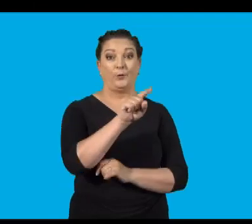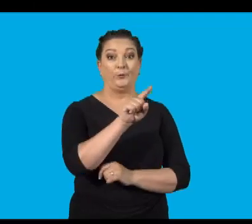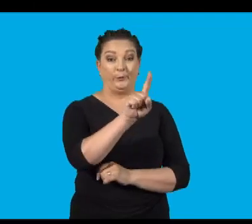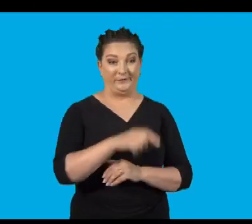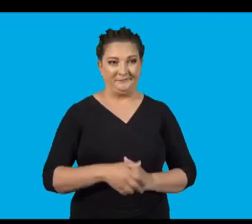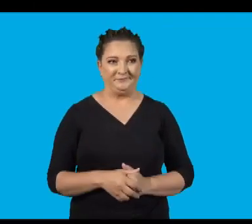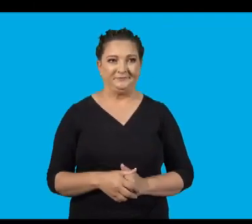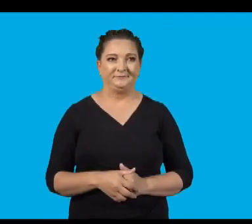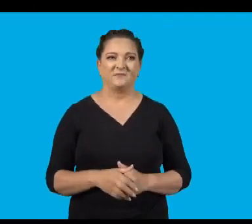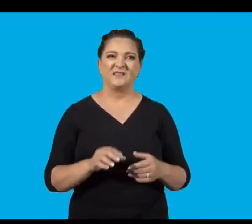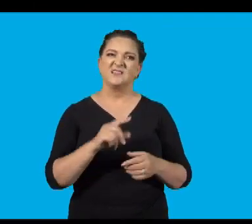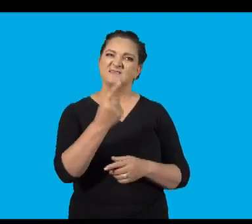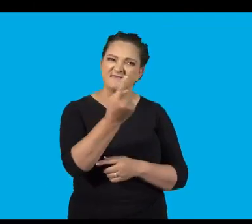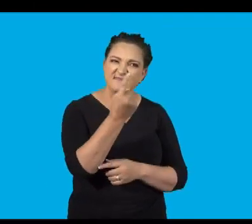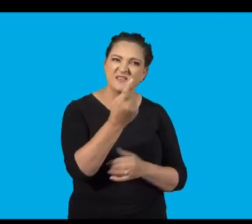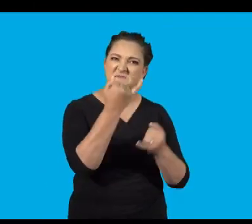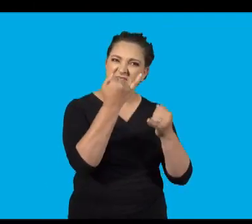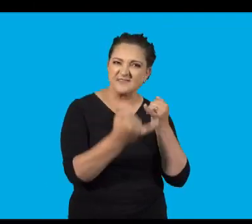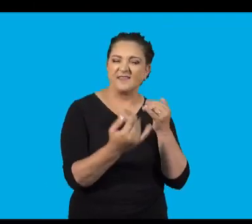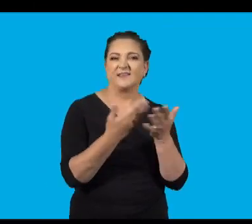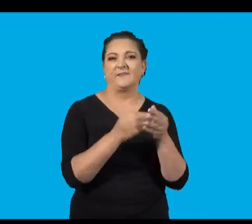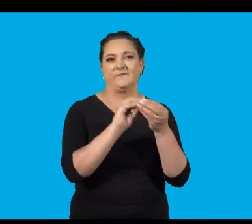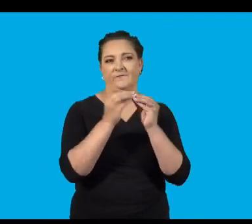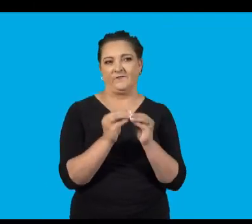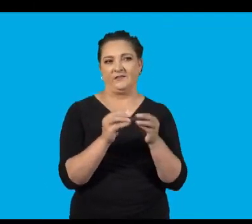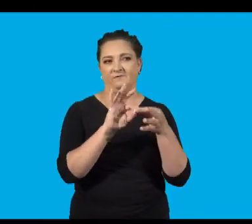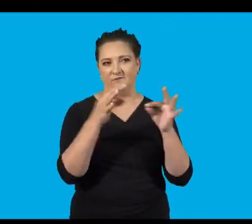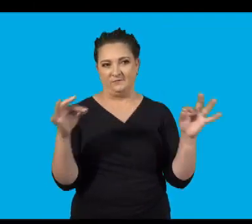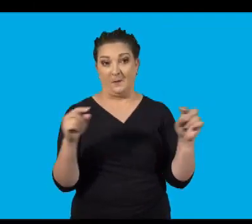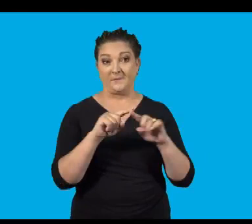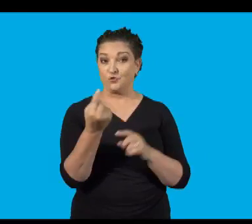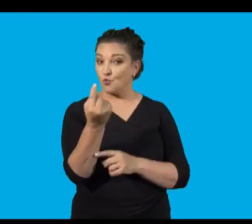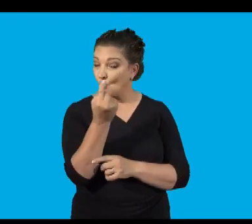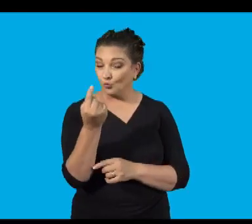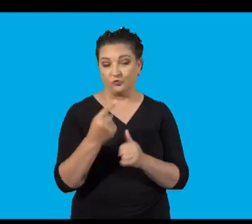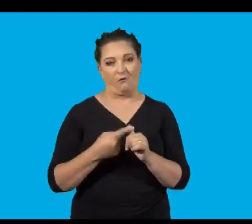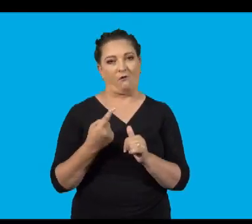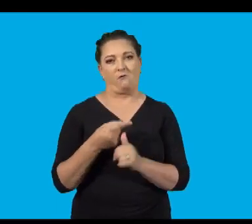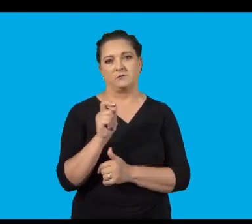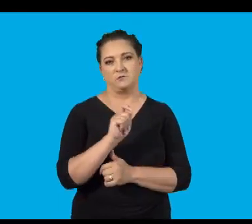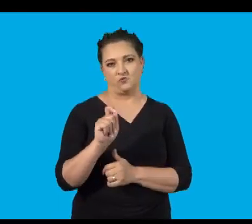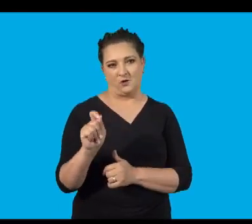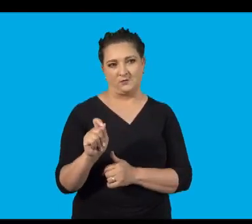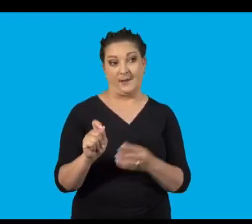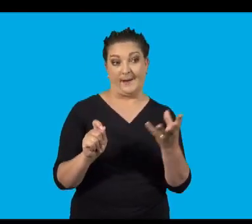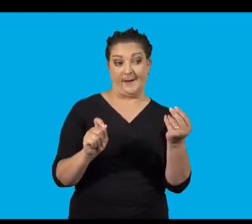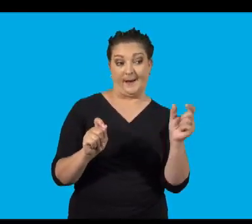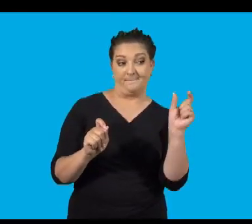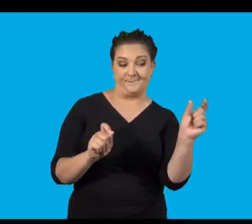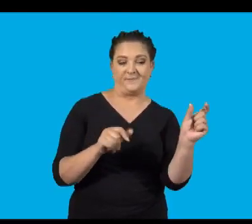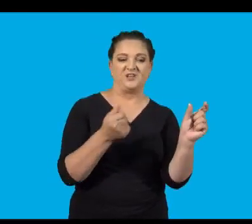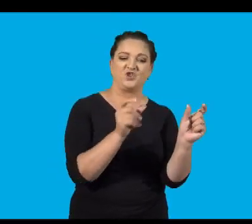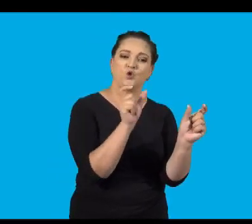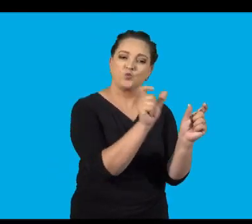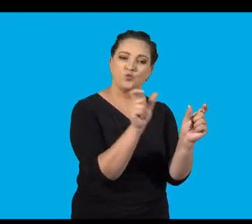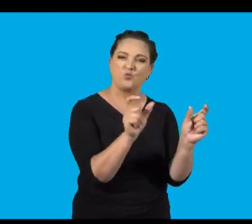move on. 1.1. Correct the single error in each of the following sentences. Write only the answer, the question number,